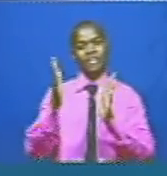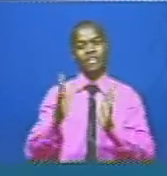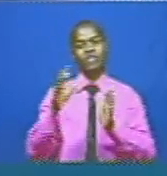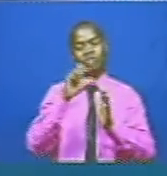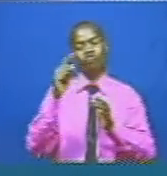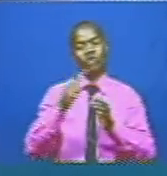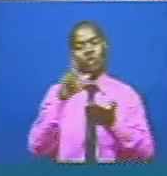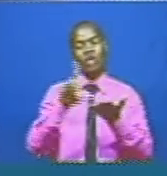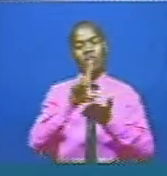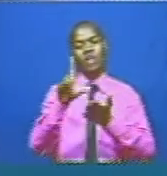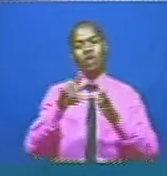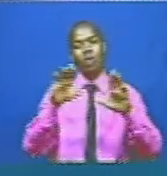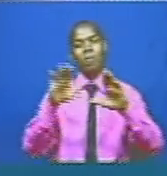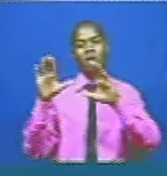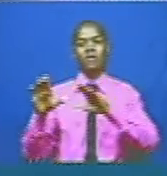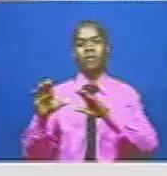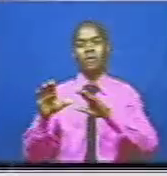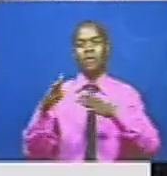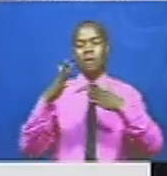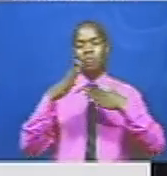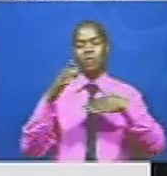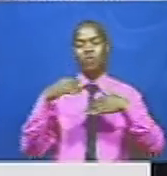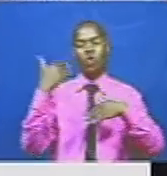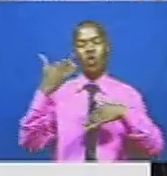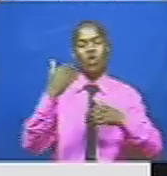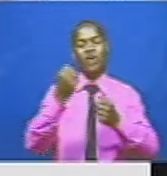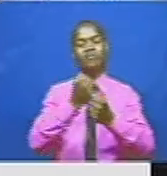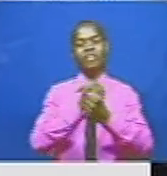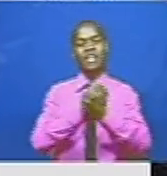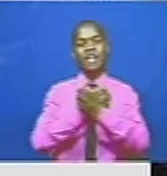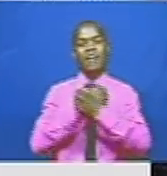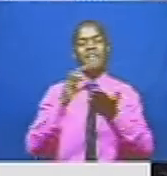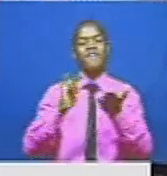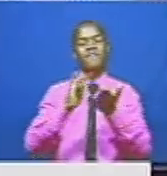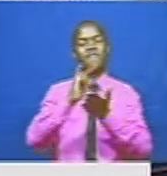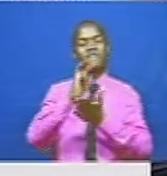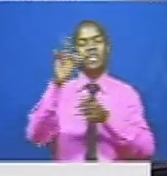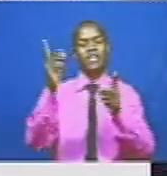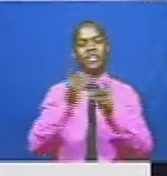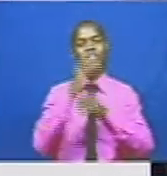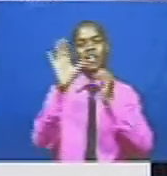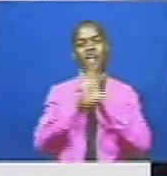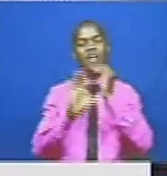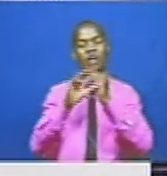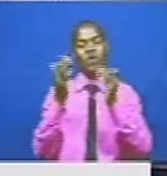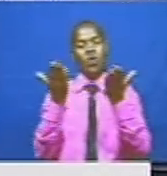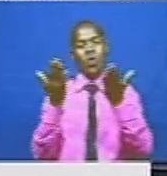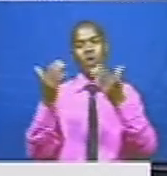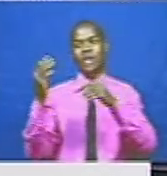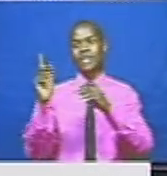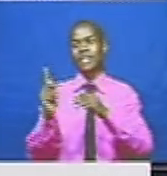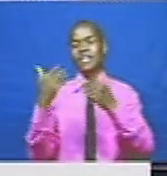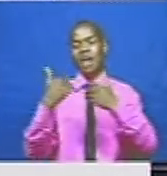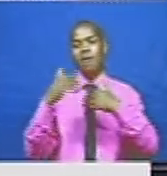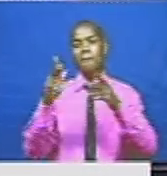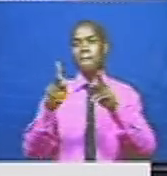market. Most people will prefer, for example, flying to Zanzibar, whereas we have a beach in Kenya. You can go to Lamu, you can do Diani. People will